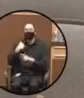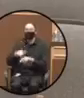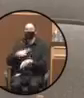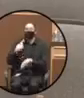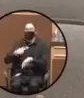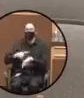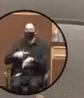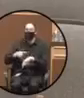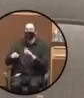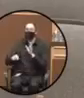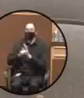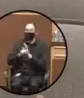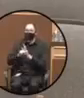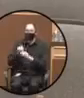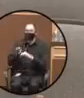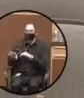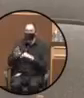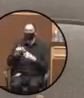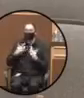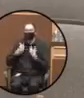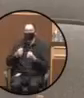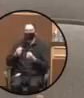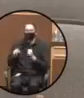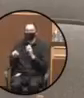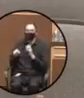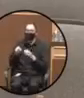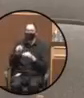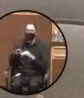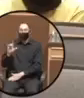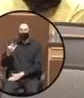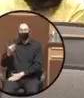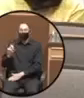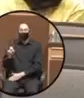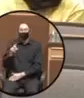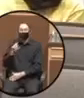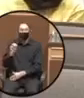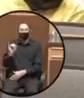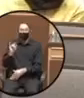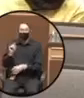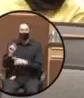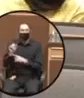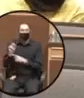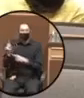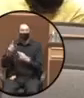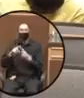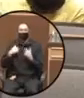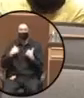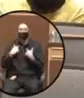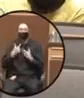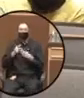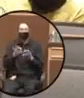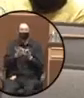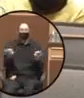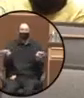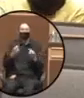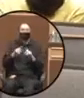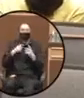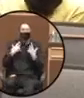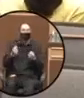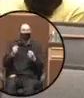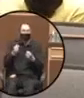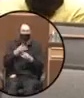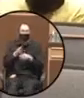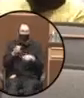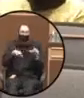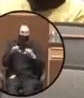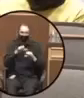negative societal and unknown health ramifications that you guys seem to just ignore. I have a master's degree in exercise science and health appraisal, and I've been